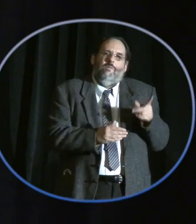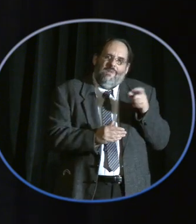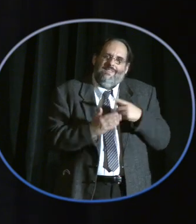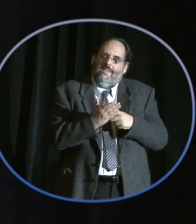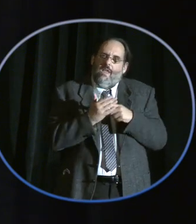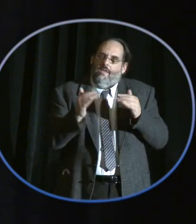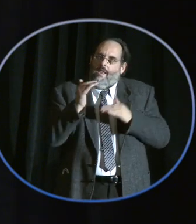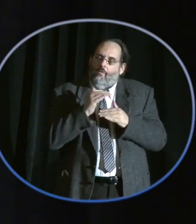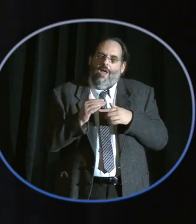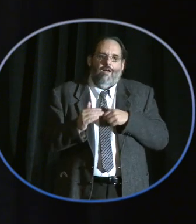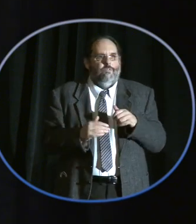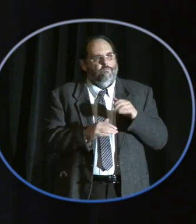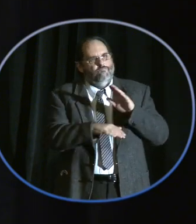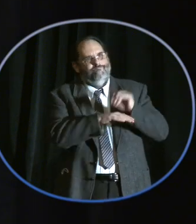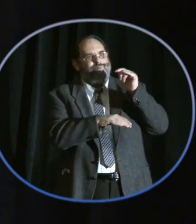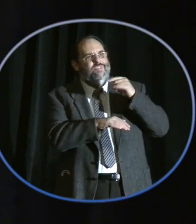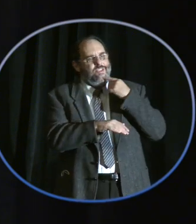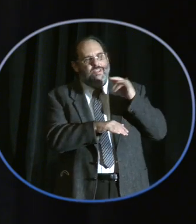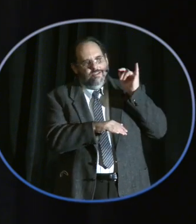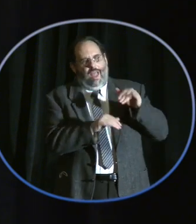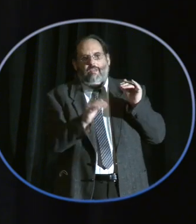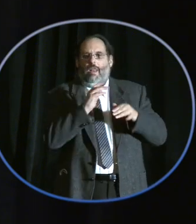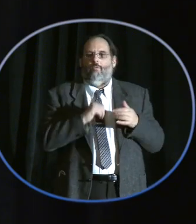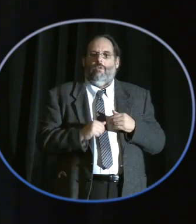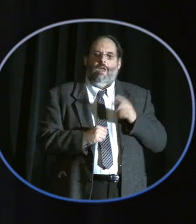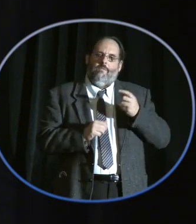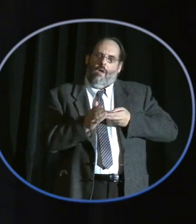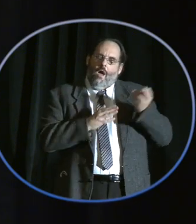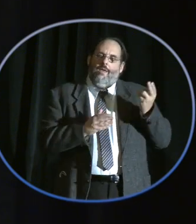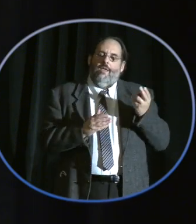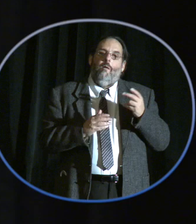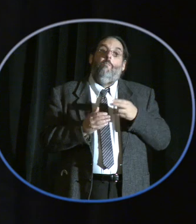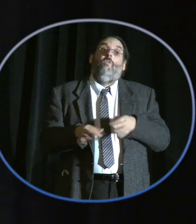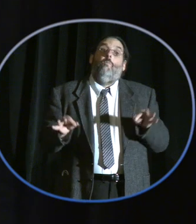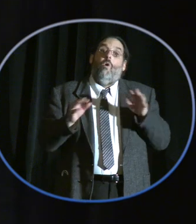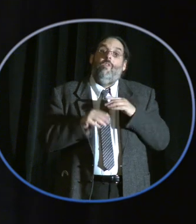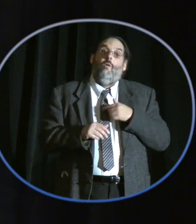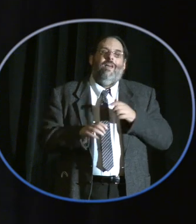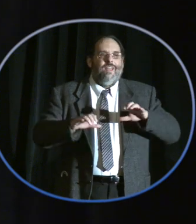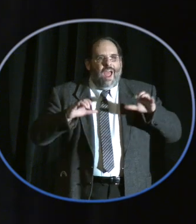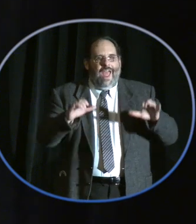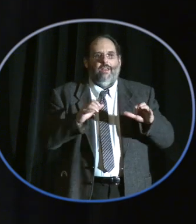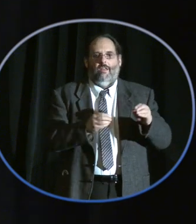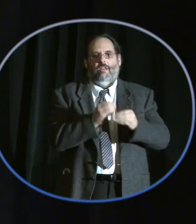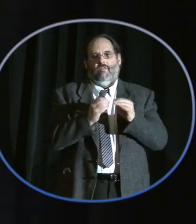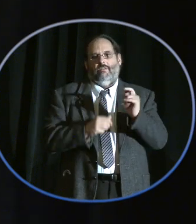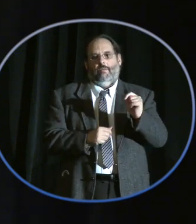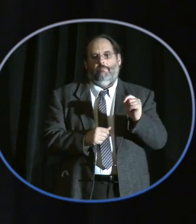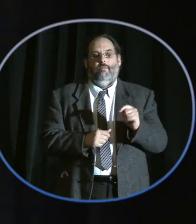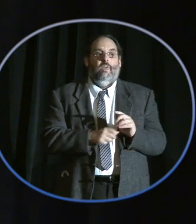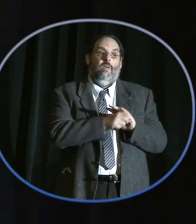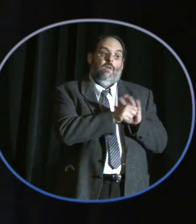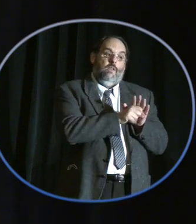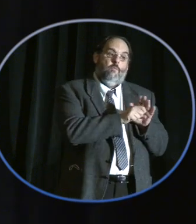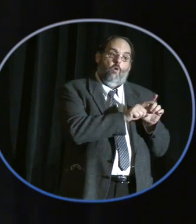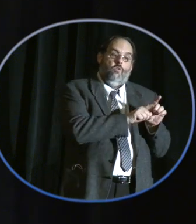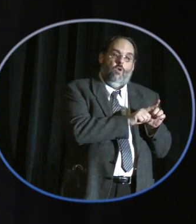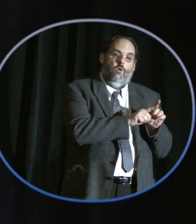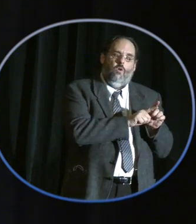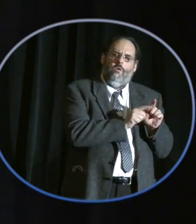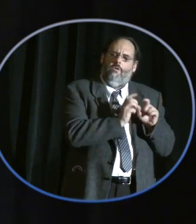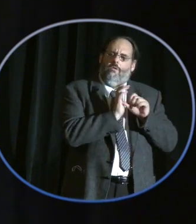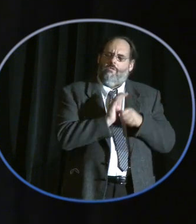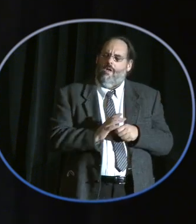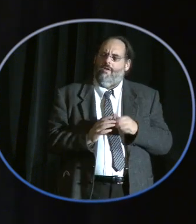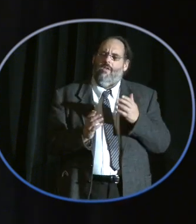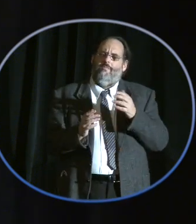them, we have to call them out, but more importantly, we have to act on them. The pandemic also